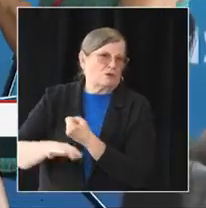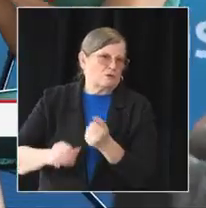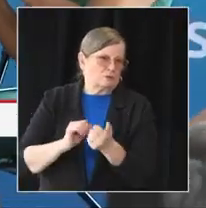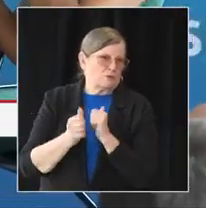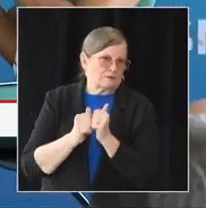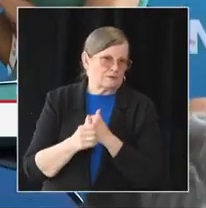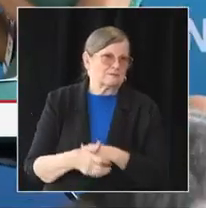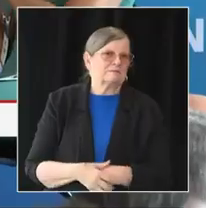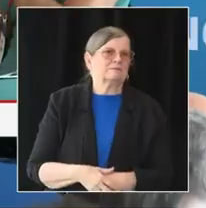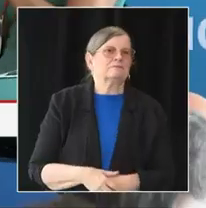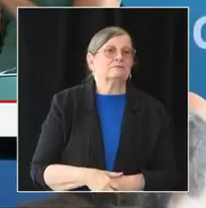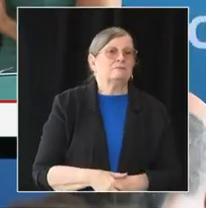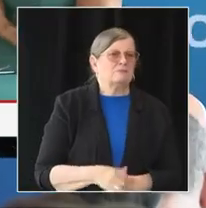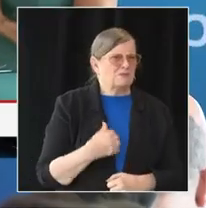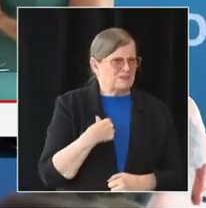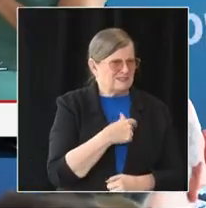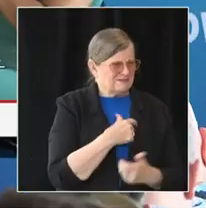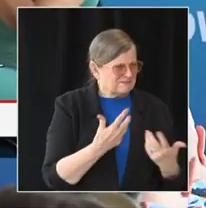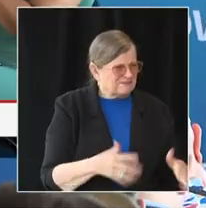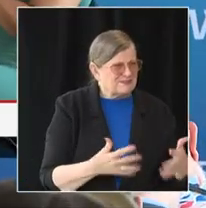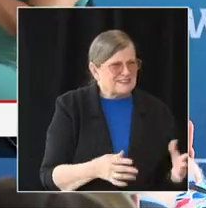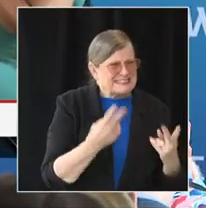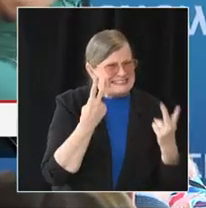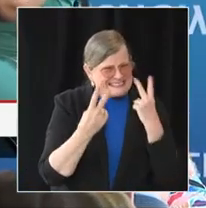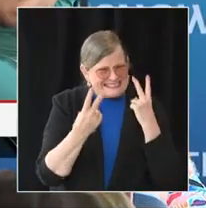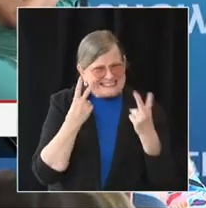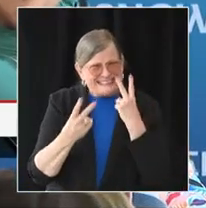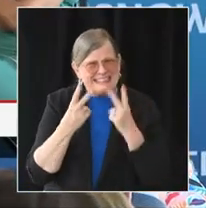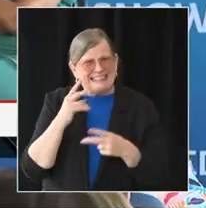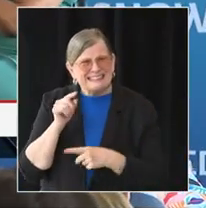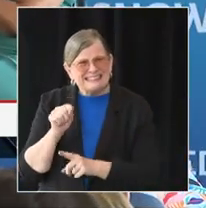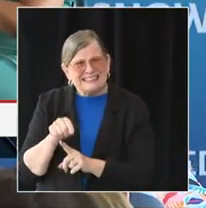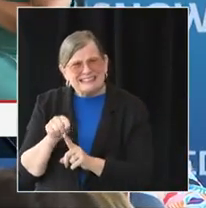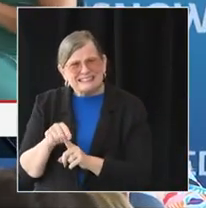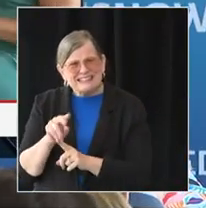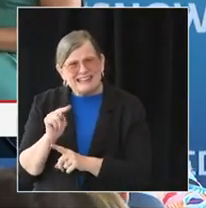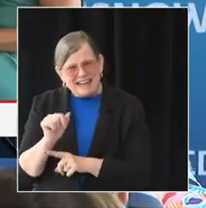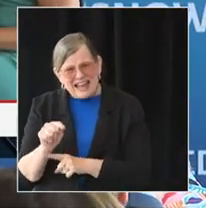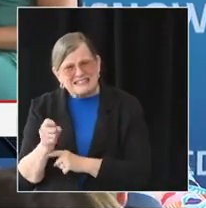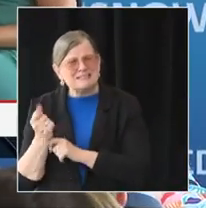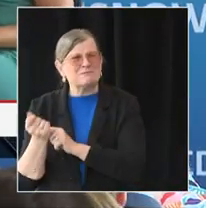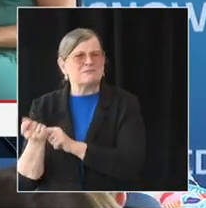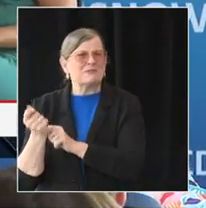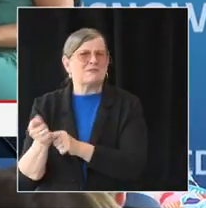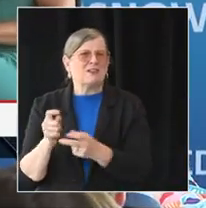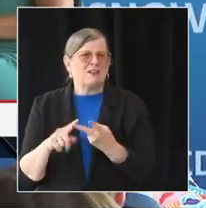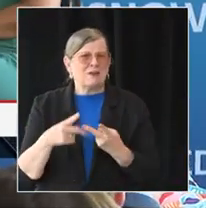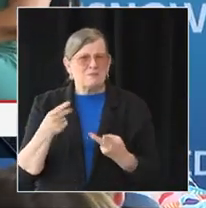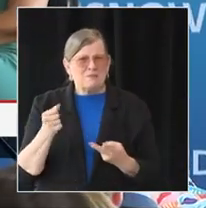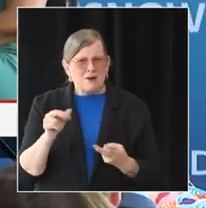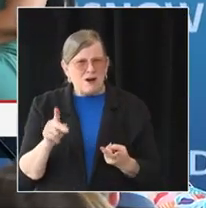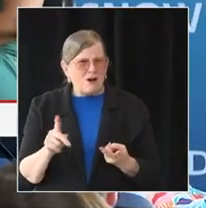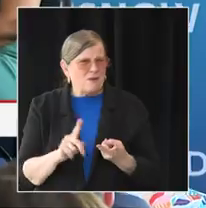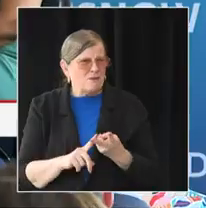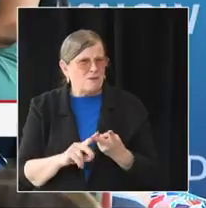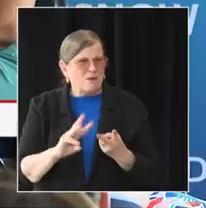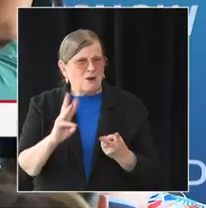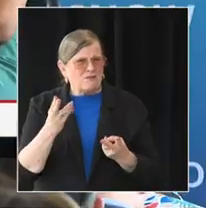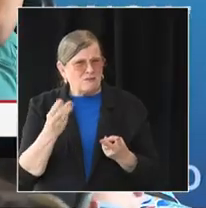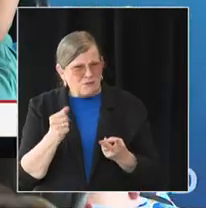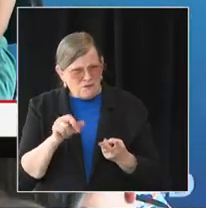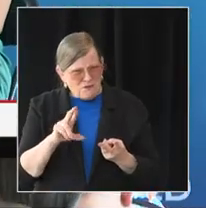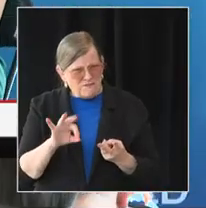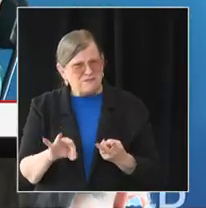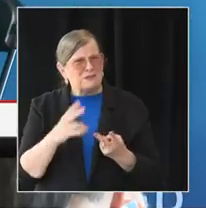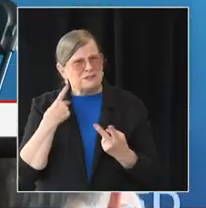Nats Park and the Wharf, so we know that what can happen at RFK. Yes, absolutely. Yes. So there's been a